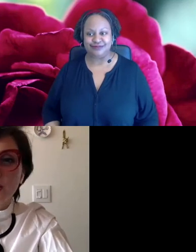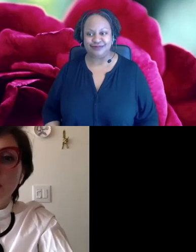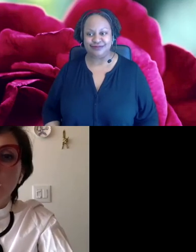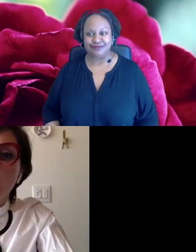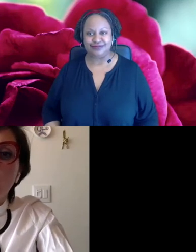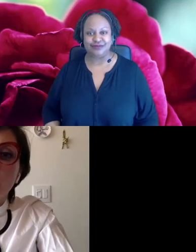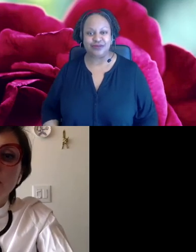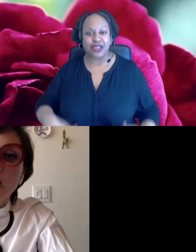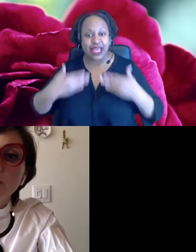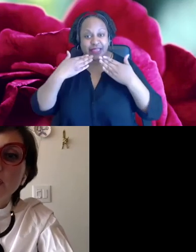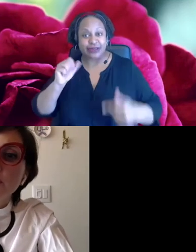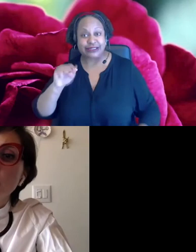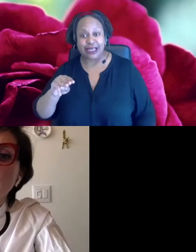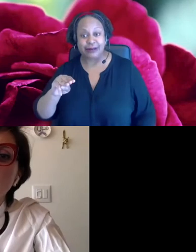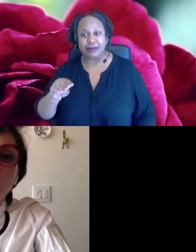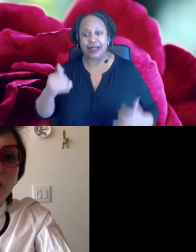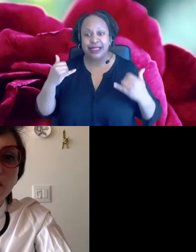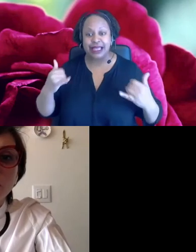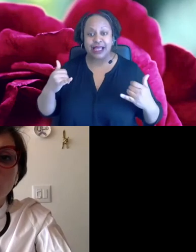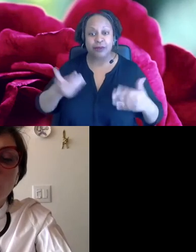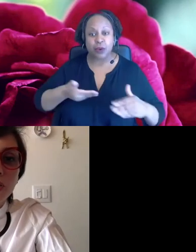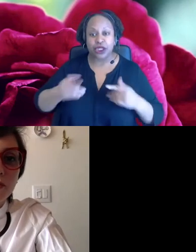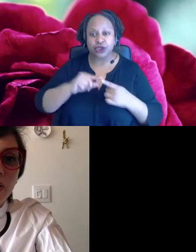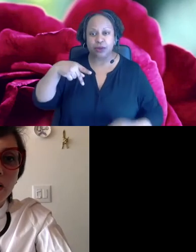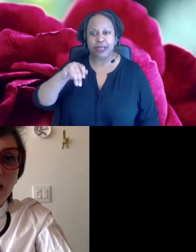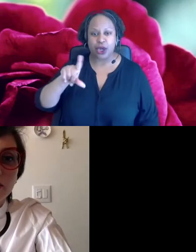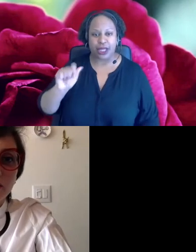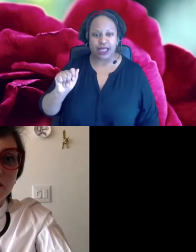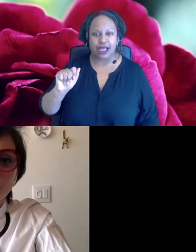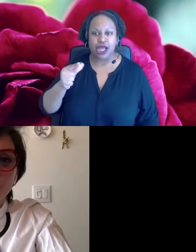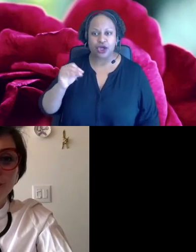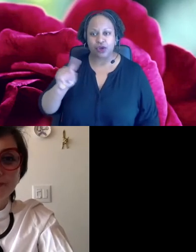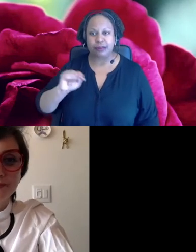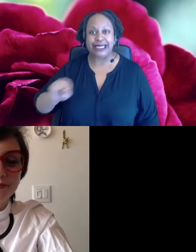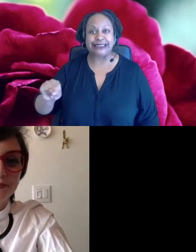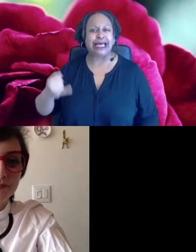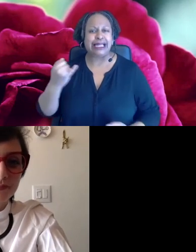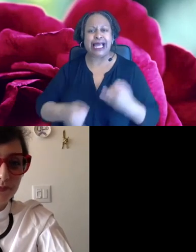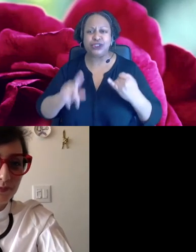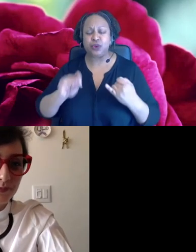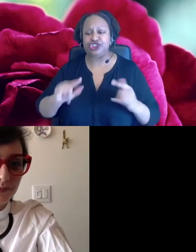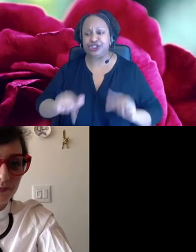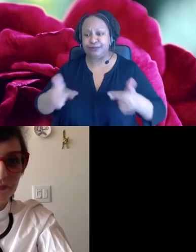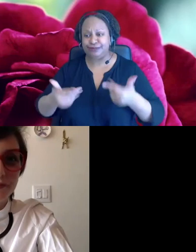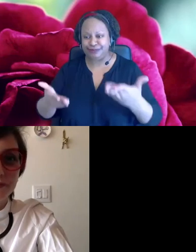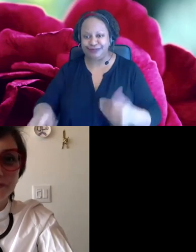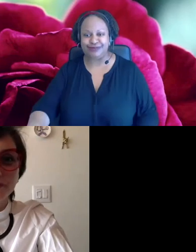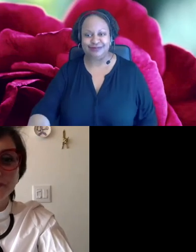Thank you, Sam. Now pleased to welcome Paula Gomez for our last question.